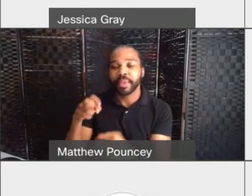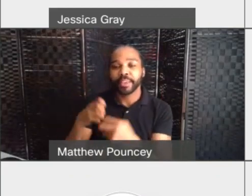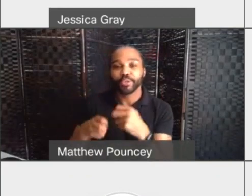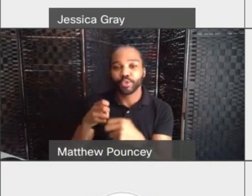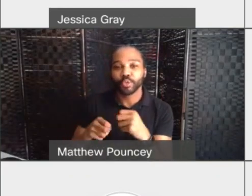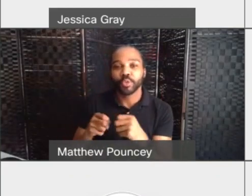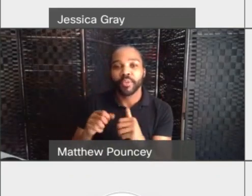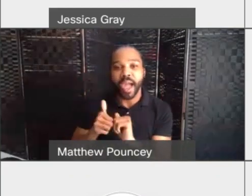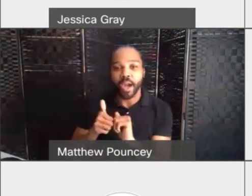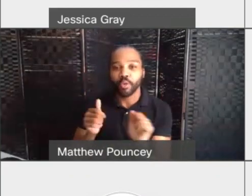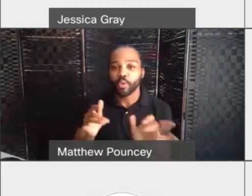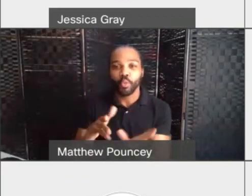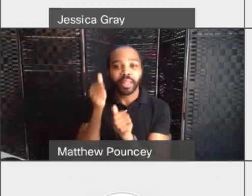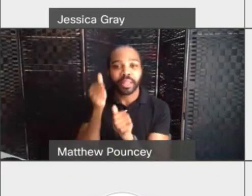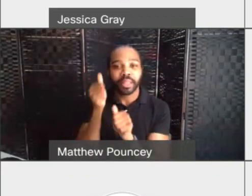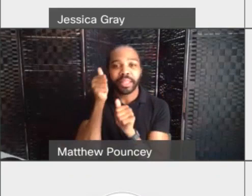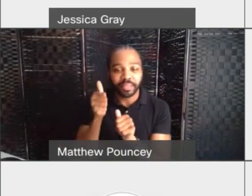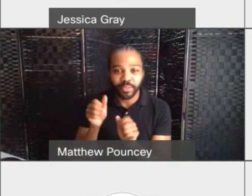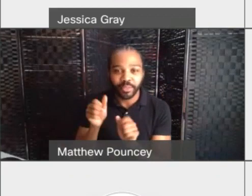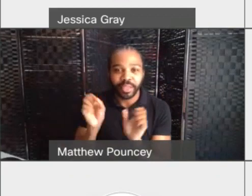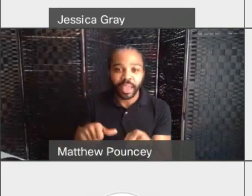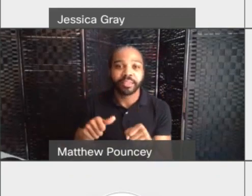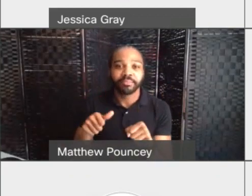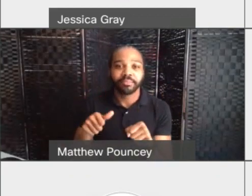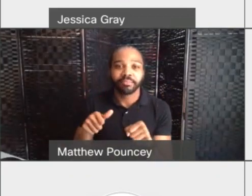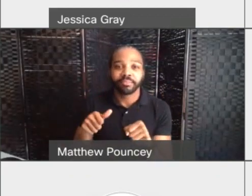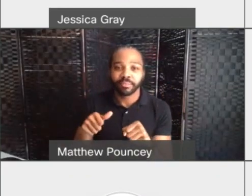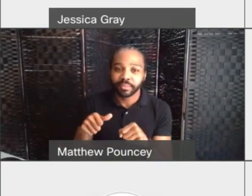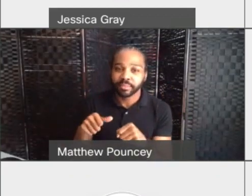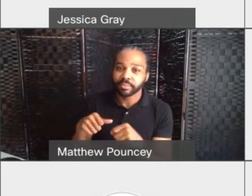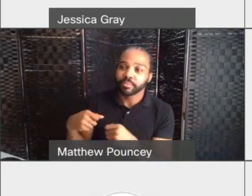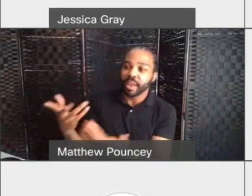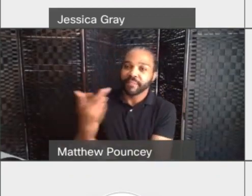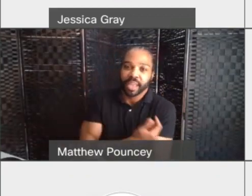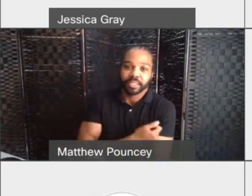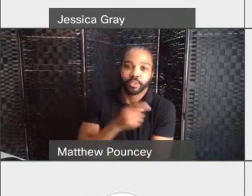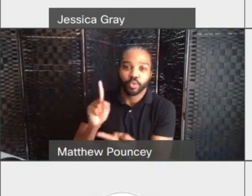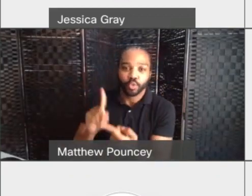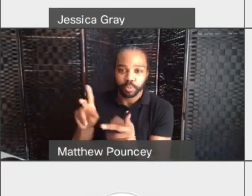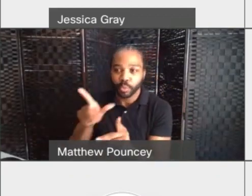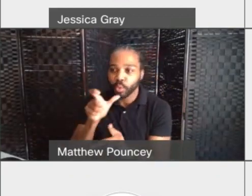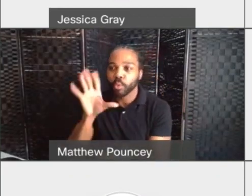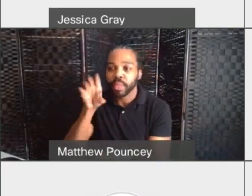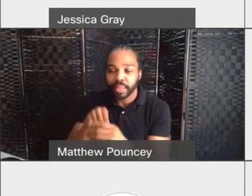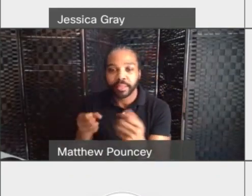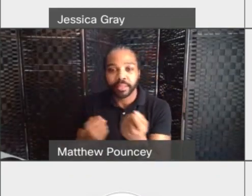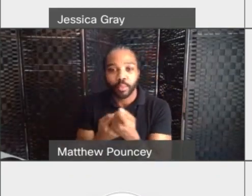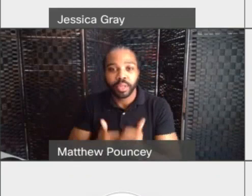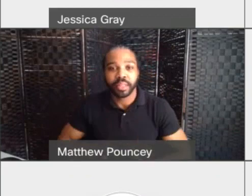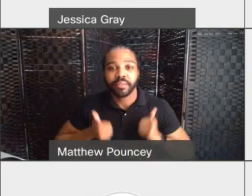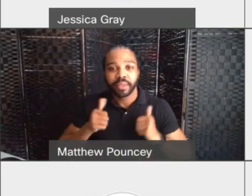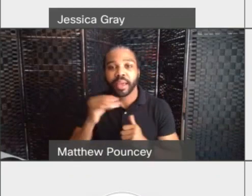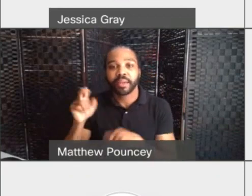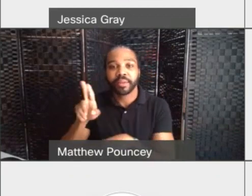how quickly we can get to people in supported living and in natural homes, and whether we can schedule that as